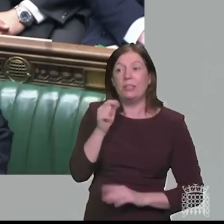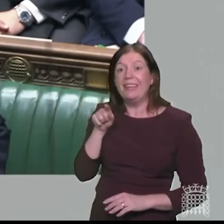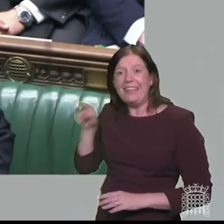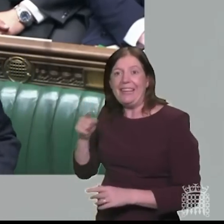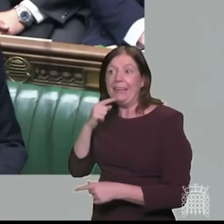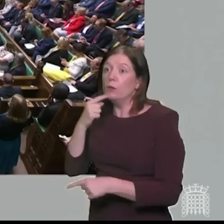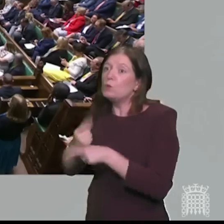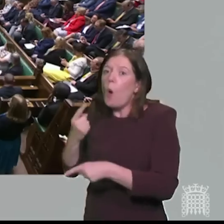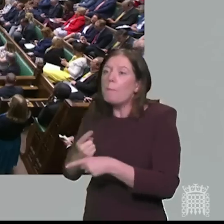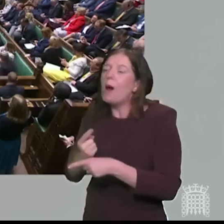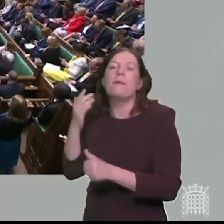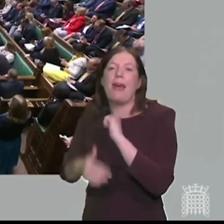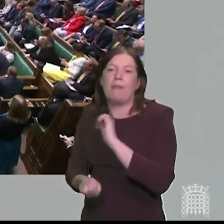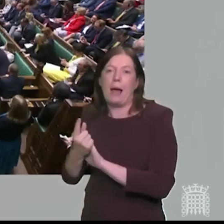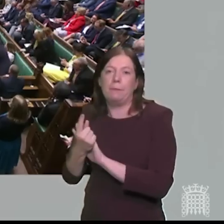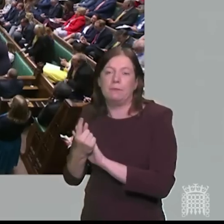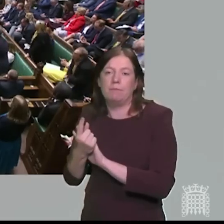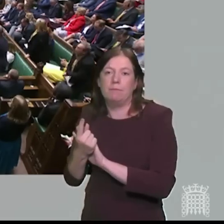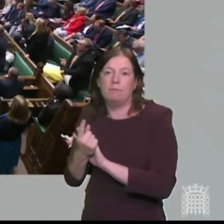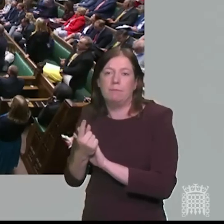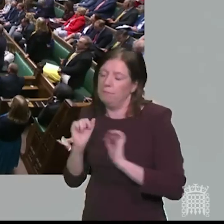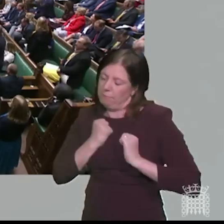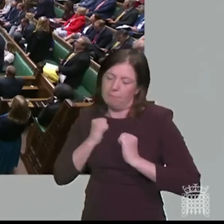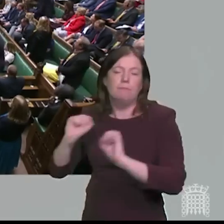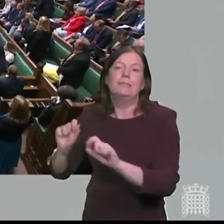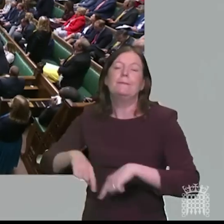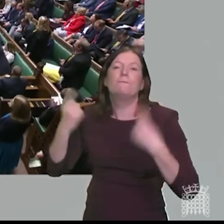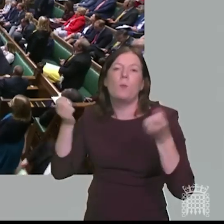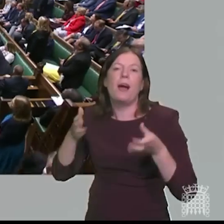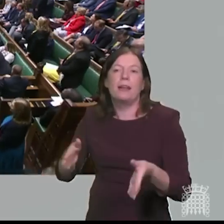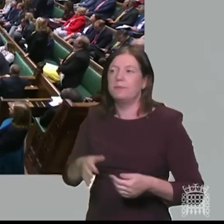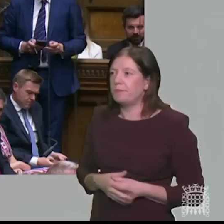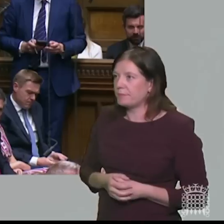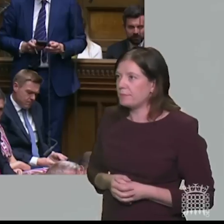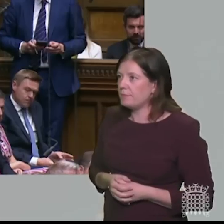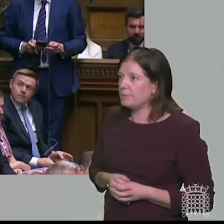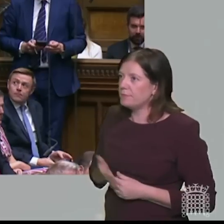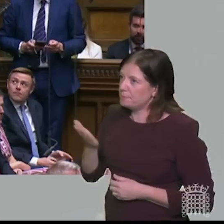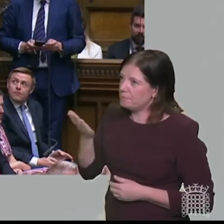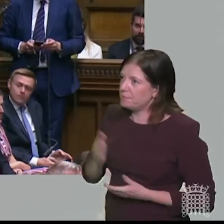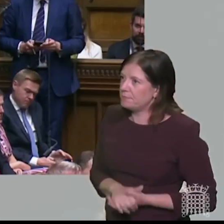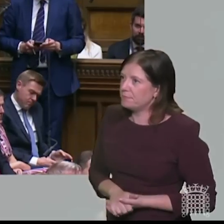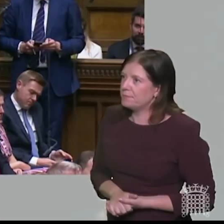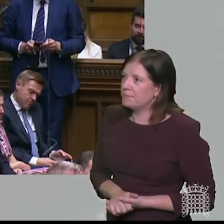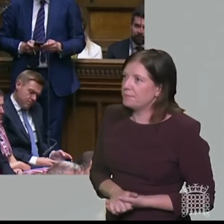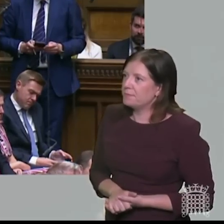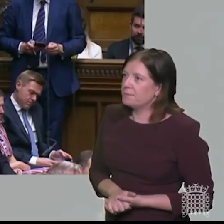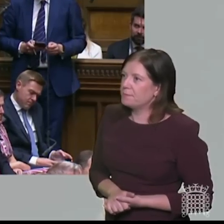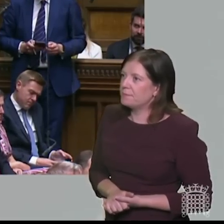just breaks his. Thank you, Mr. Speaker.